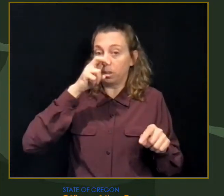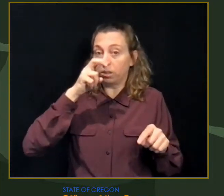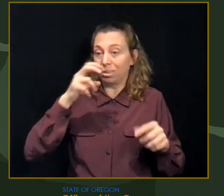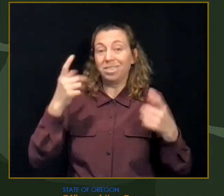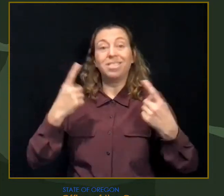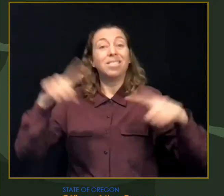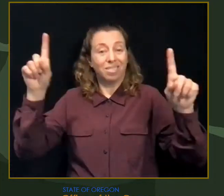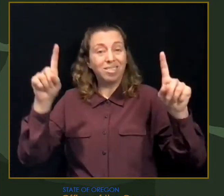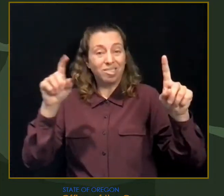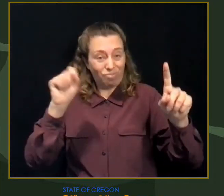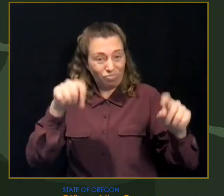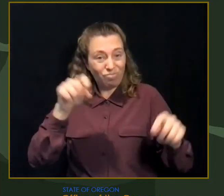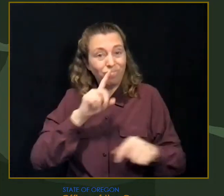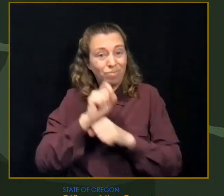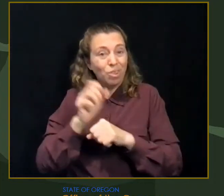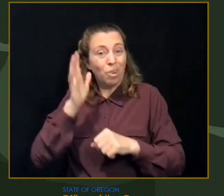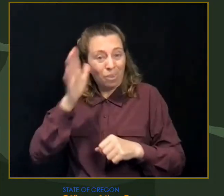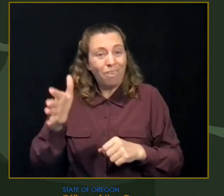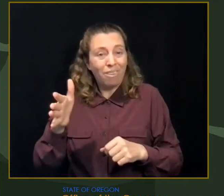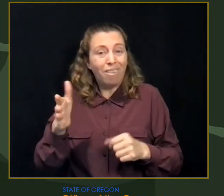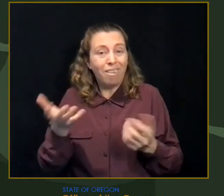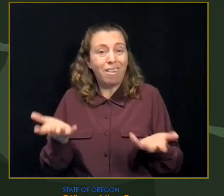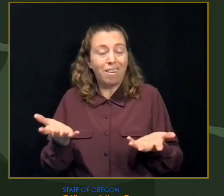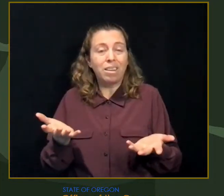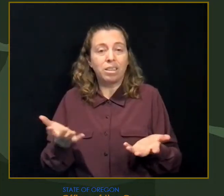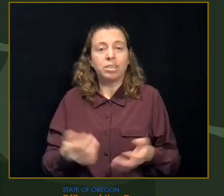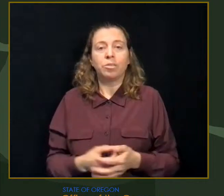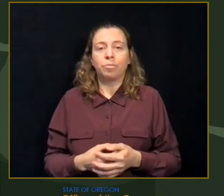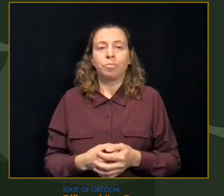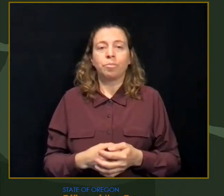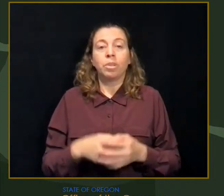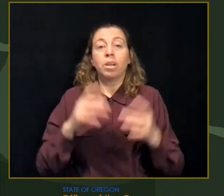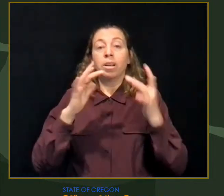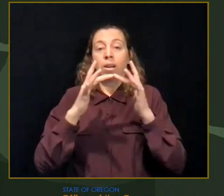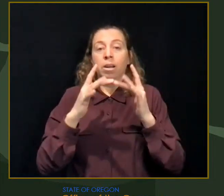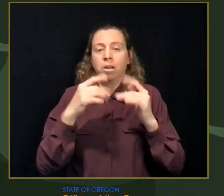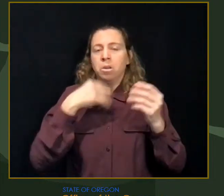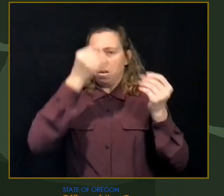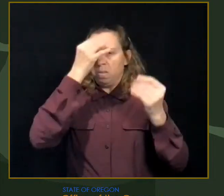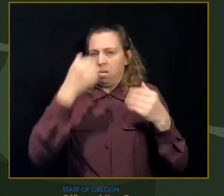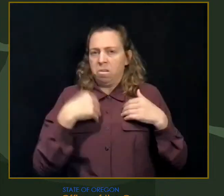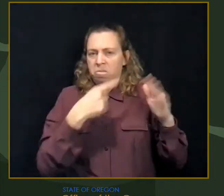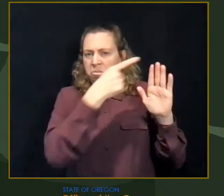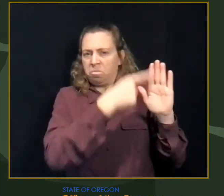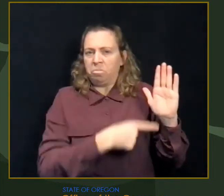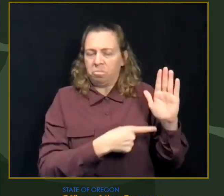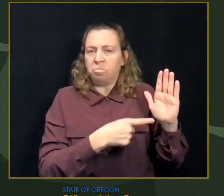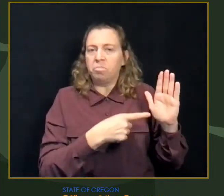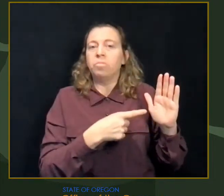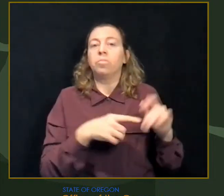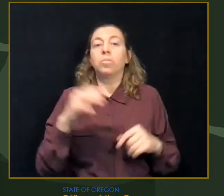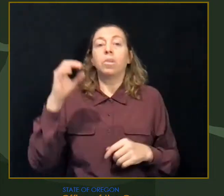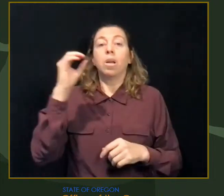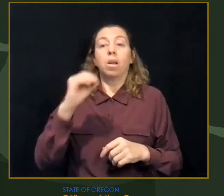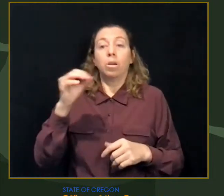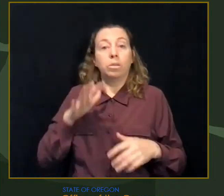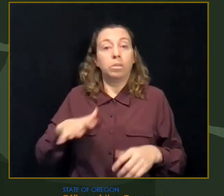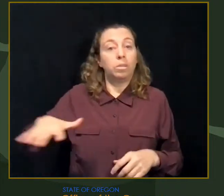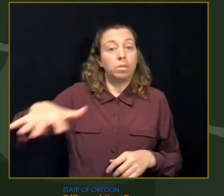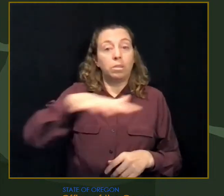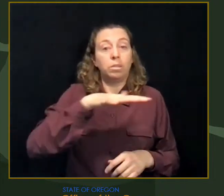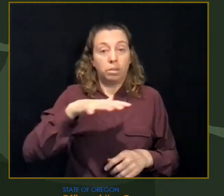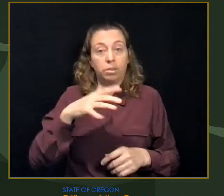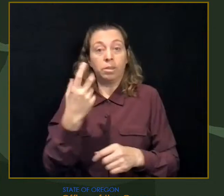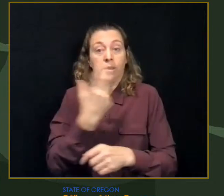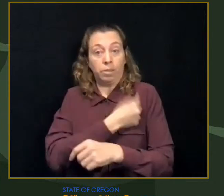you can see in a brief available online, is currently measuring the rate of Oregonians getting vaccinated, how much variant are present, the number